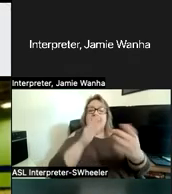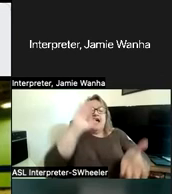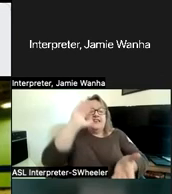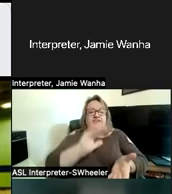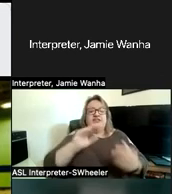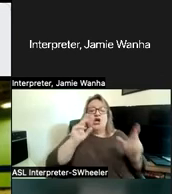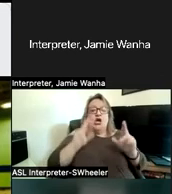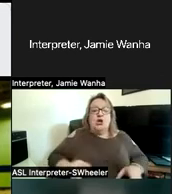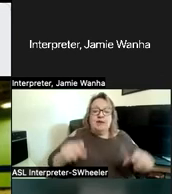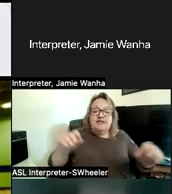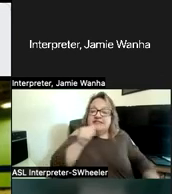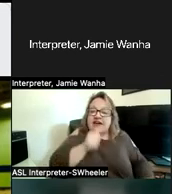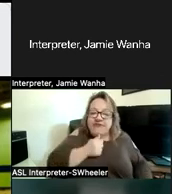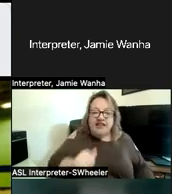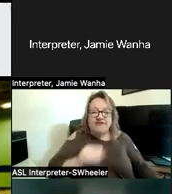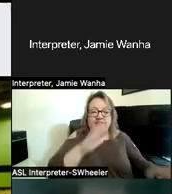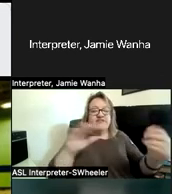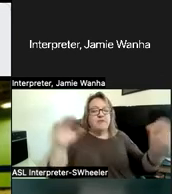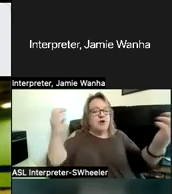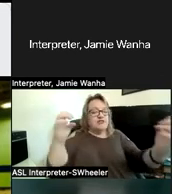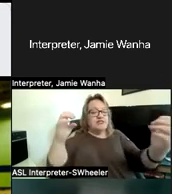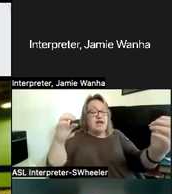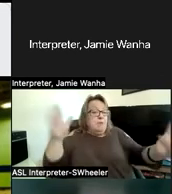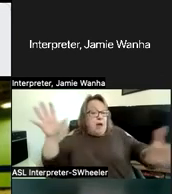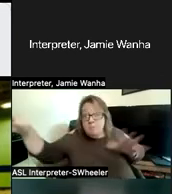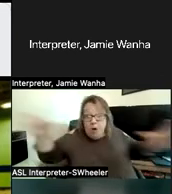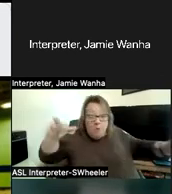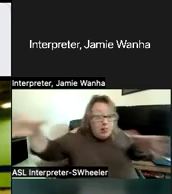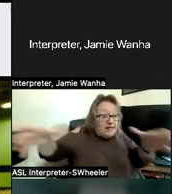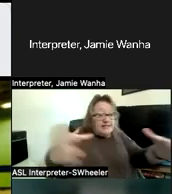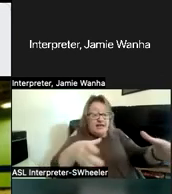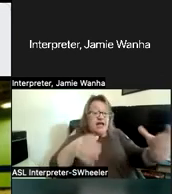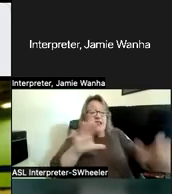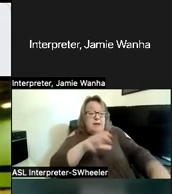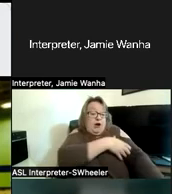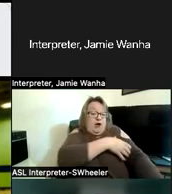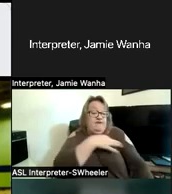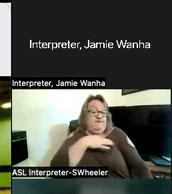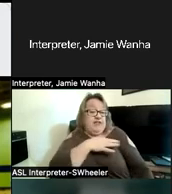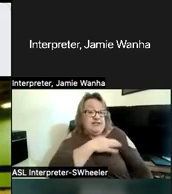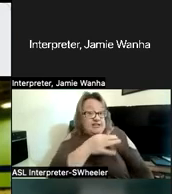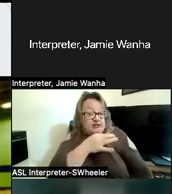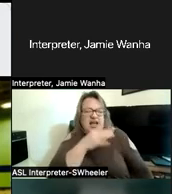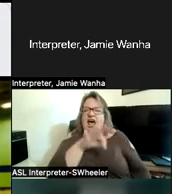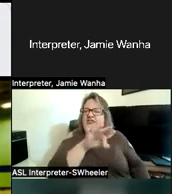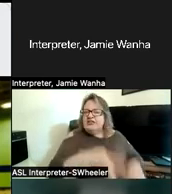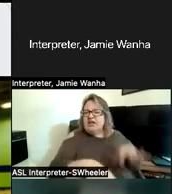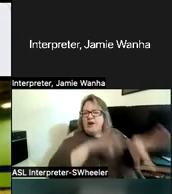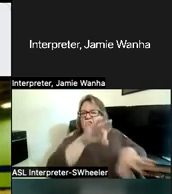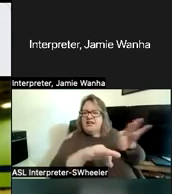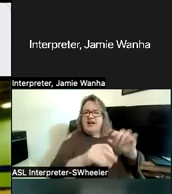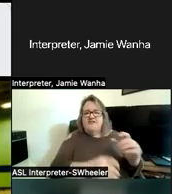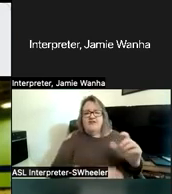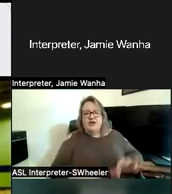suffering in the face of emergencies by mobilizing the power of volunteers and the generosity of donors. You should know that we have a lot of work that